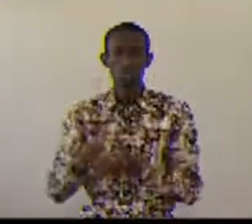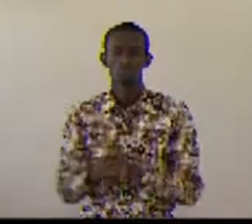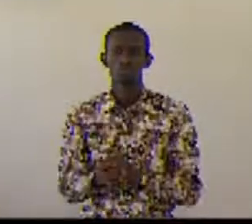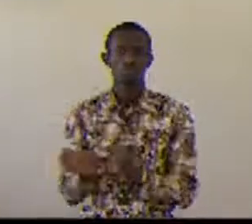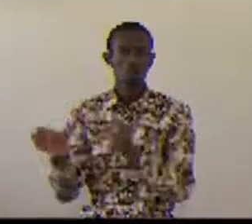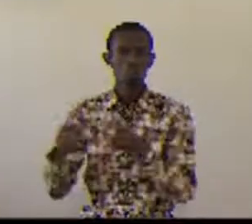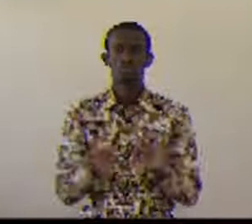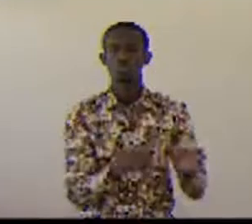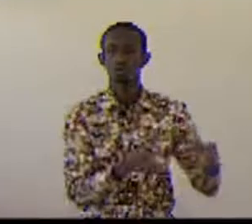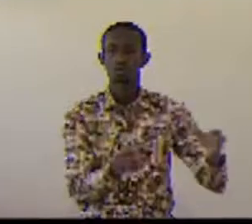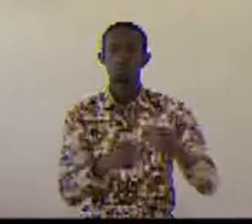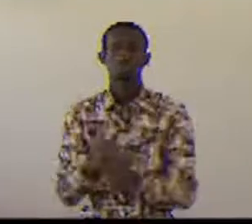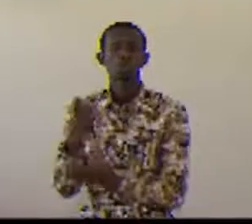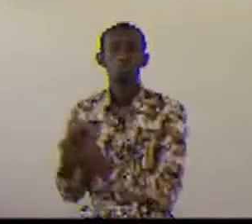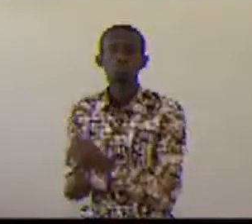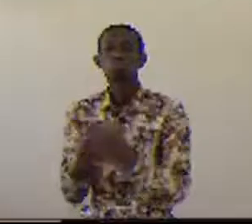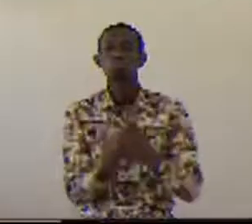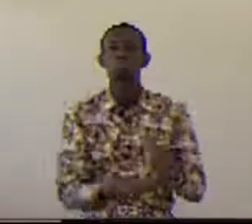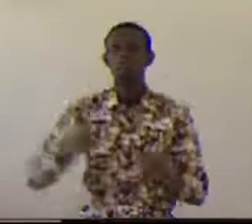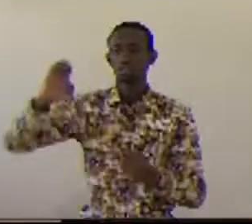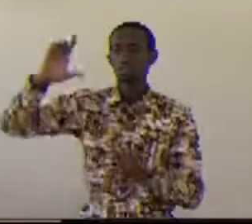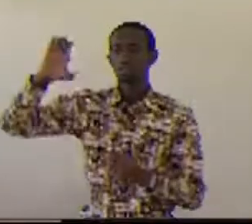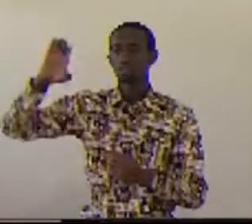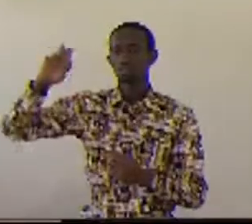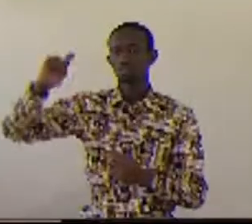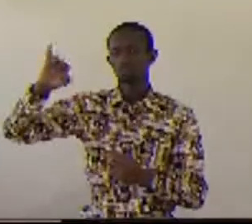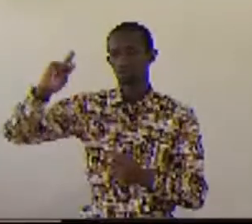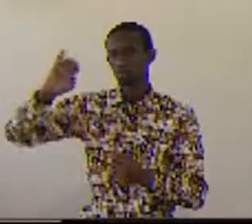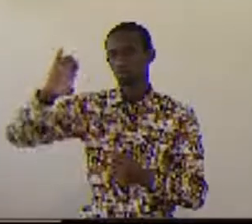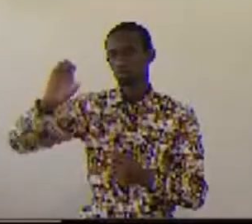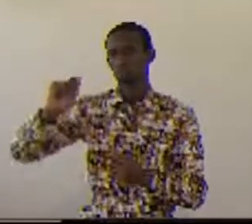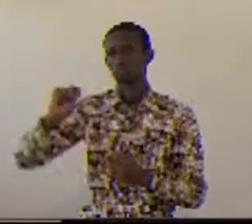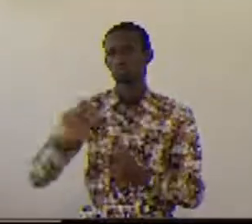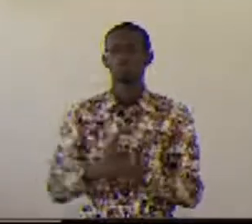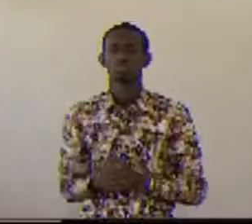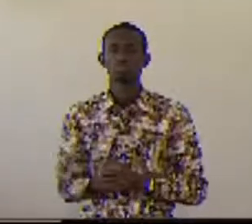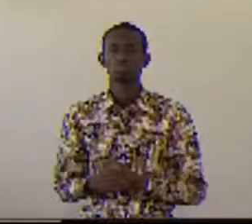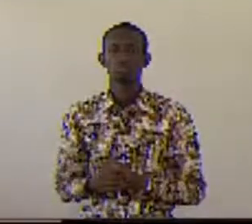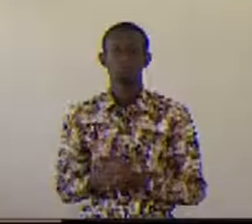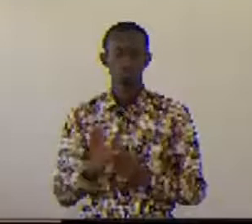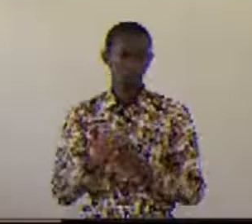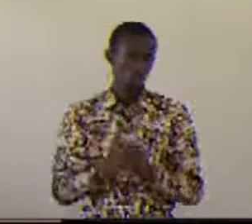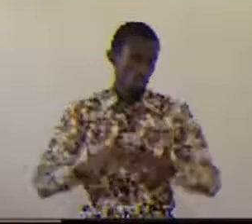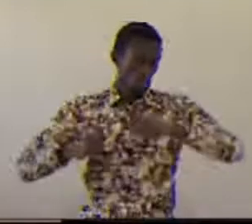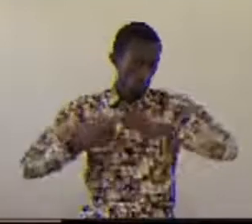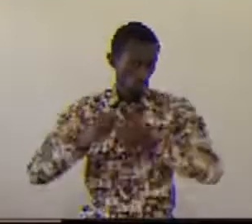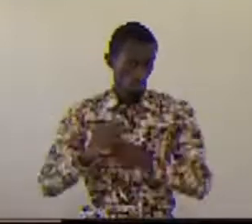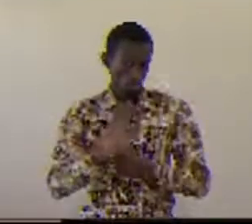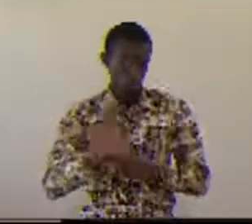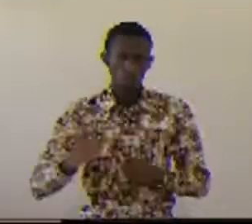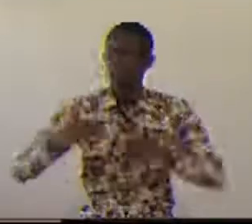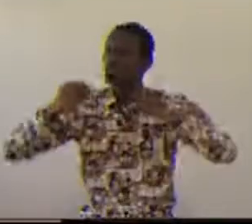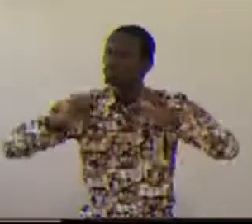So in short, metallic character can be defined as the readiness of an